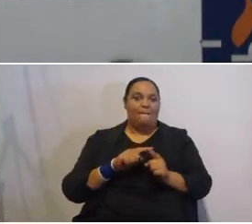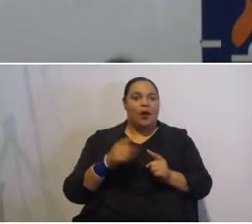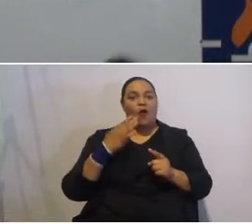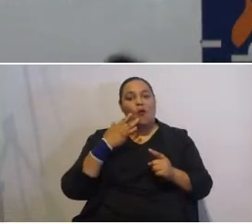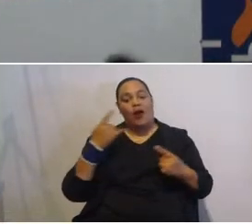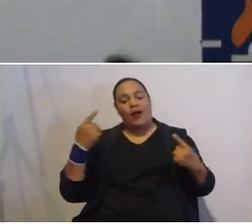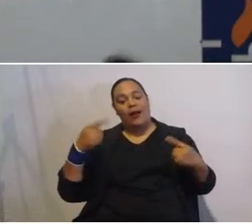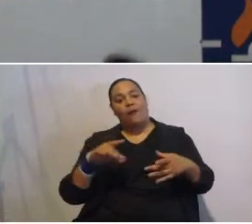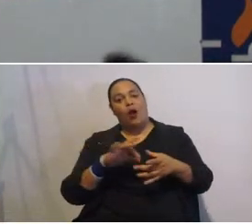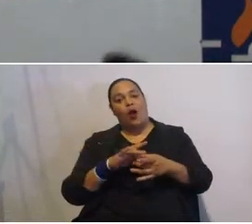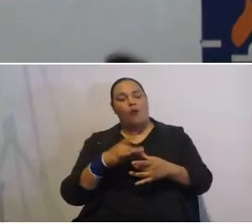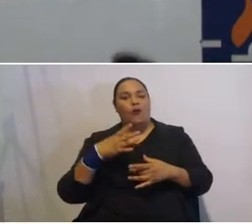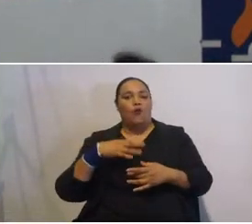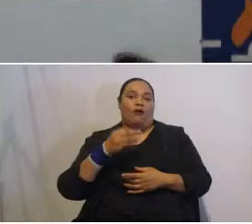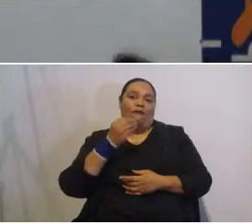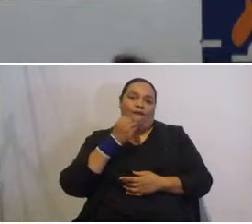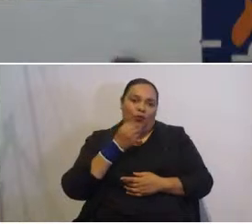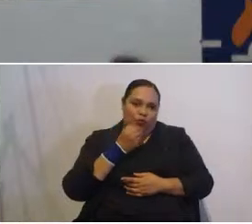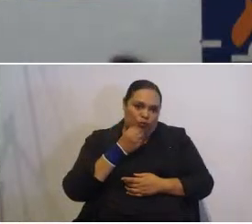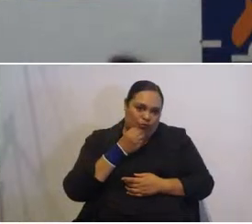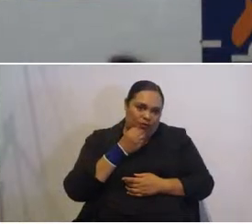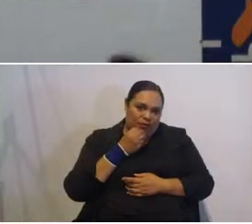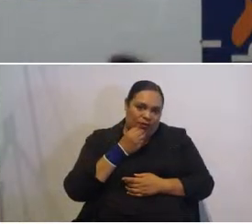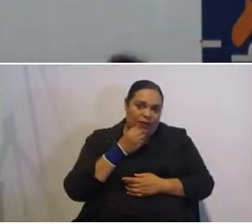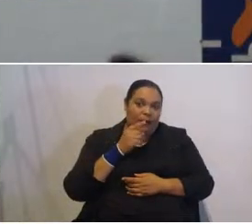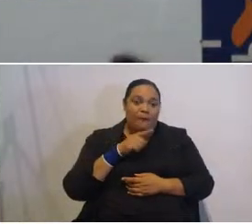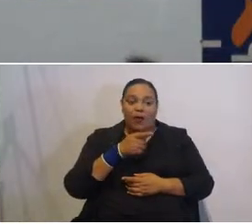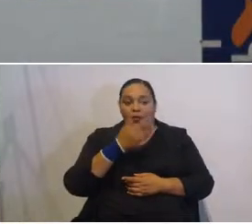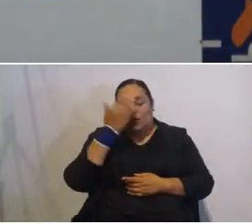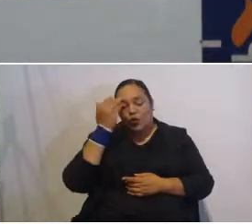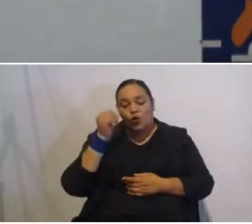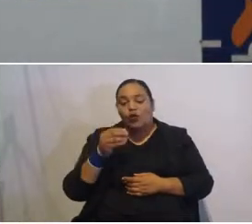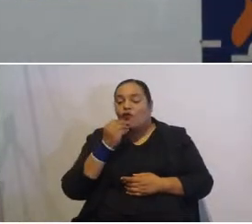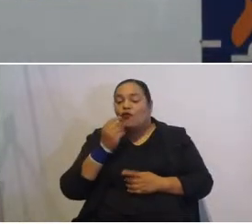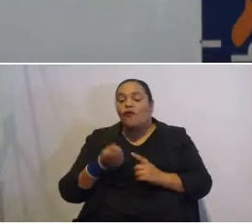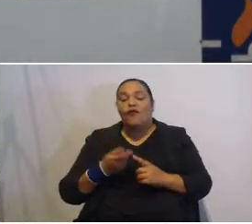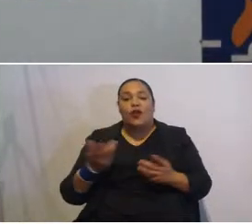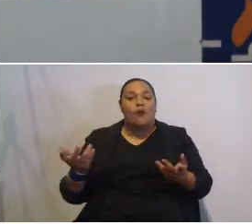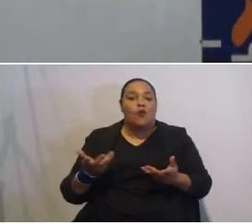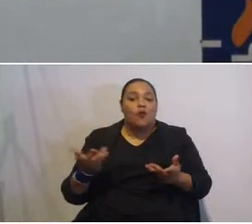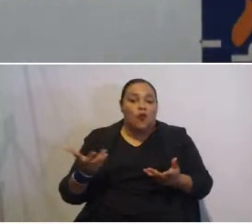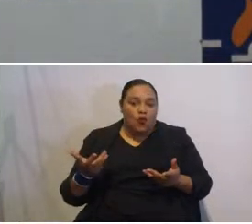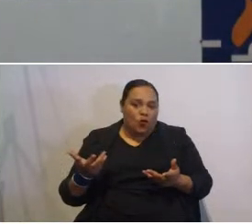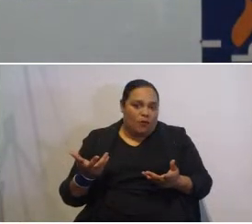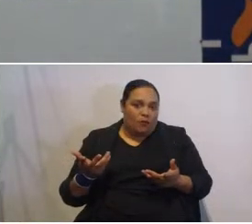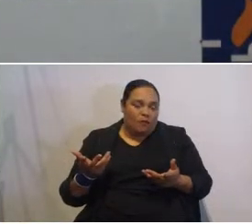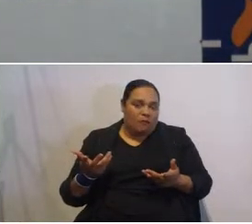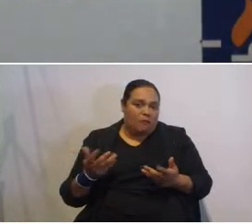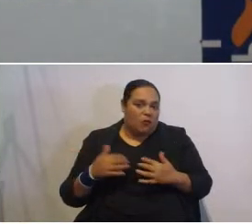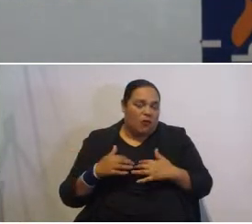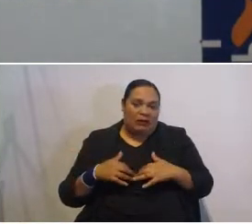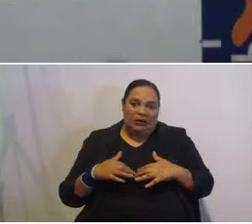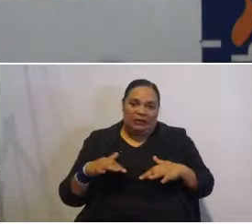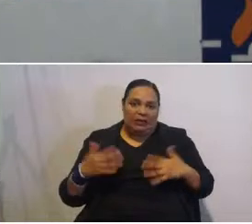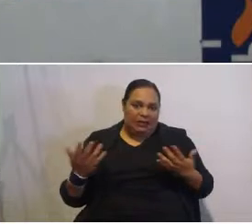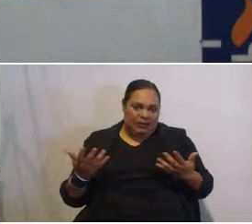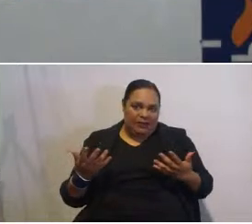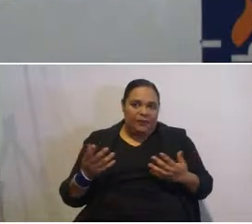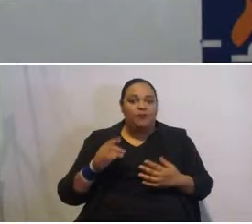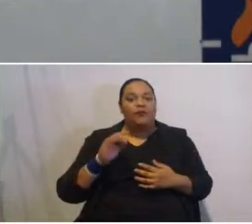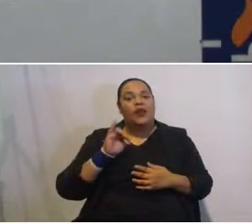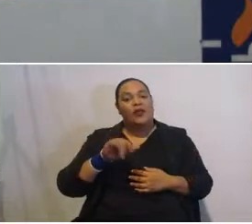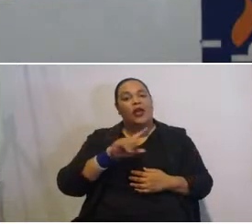home, they need a plate of food. Not knowing that plate of food, where that plate of food coming from. That's